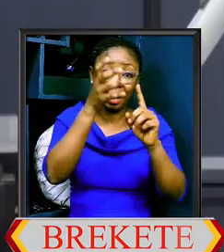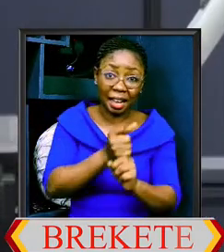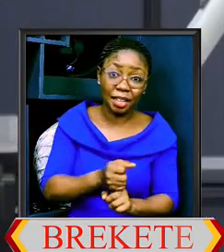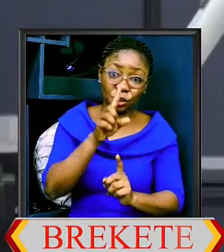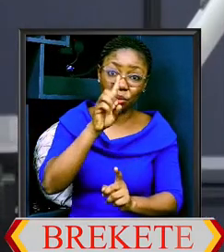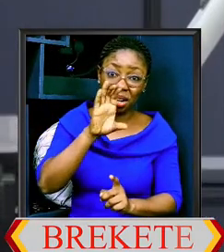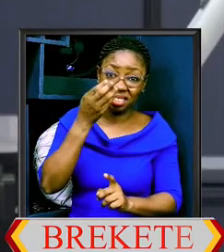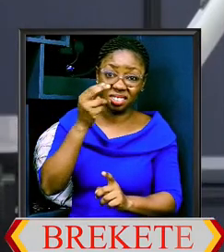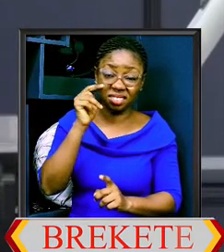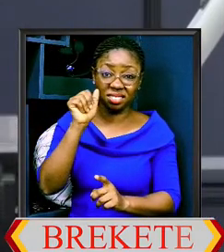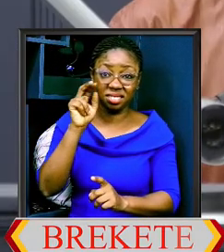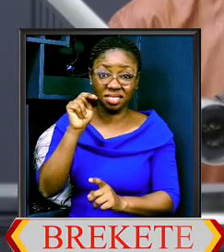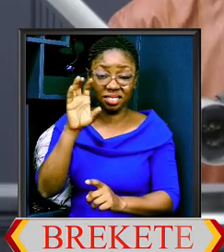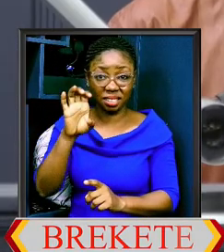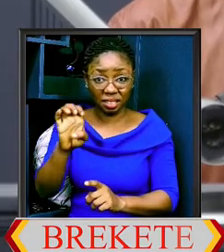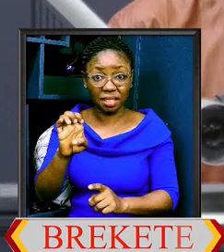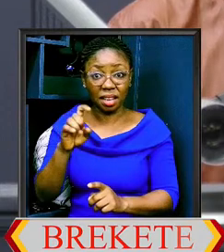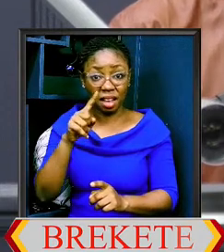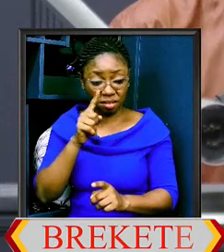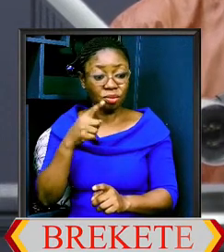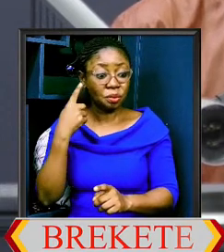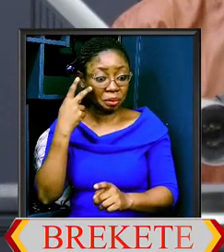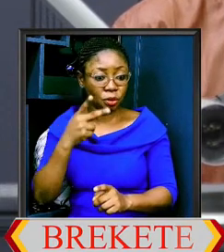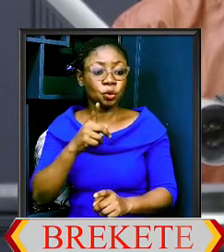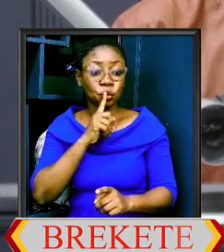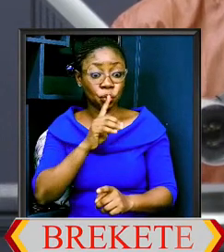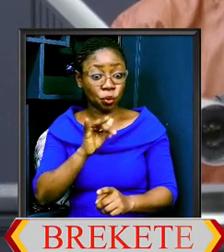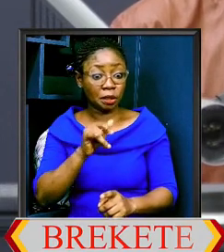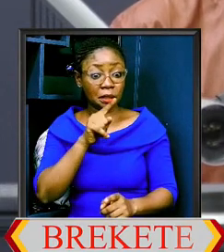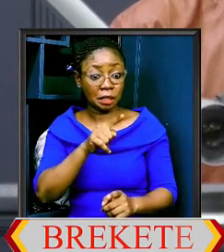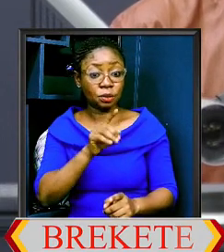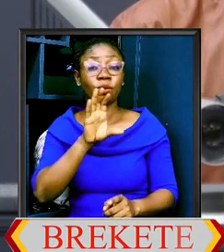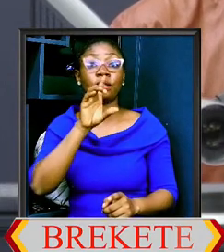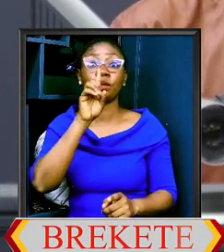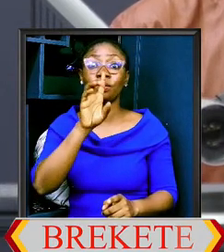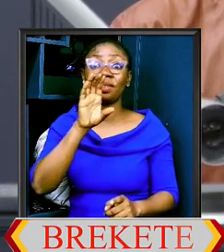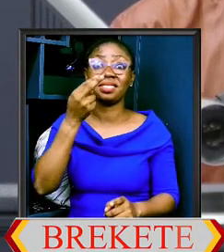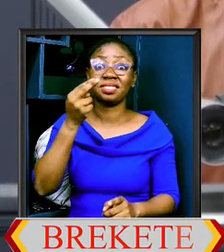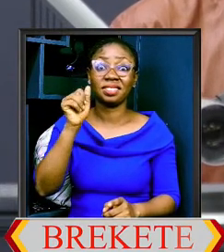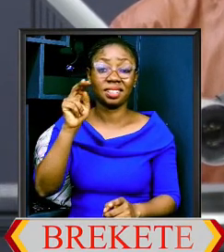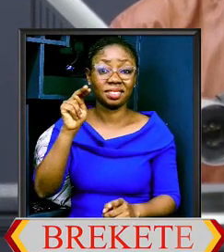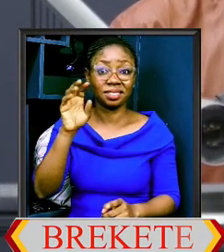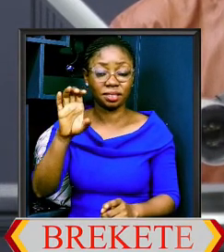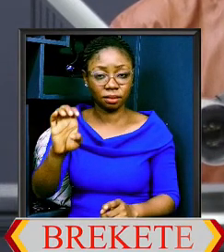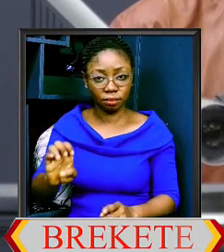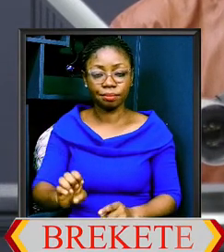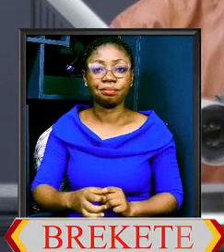chance, we will not confirm, say true na one chance.